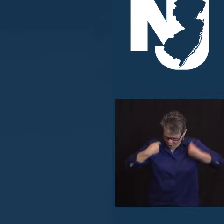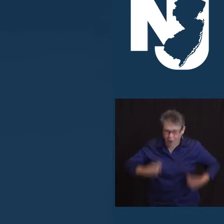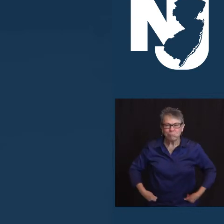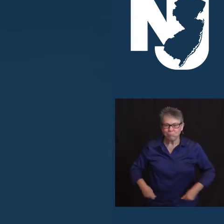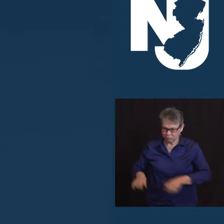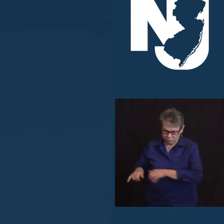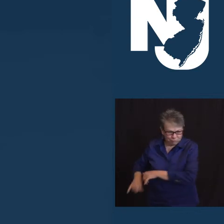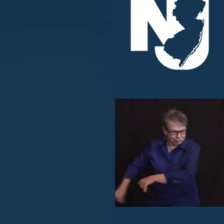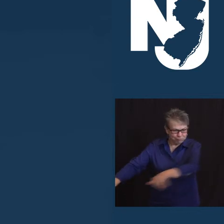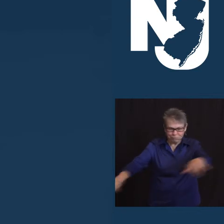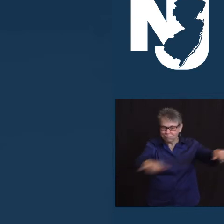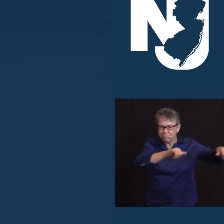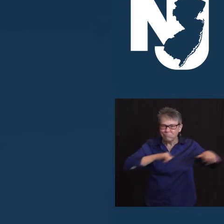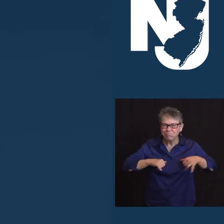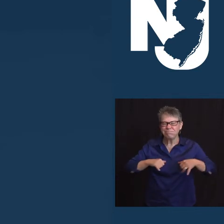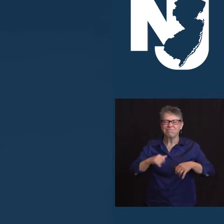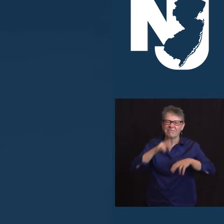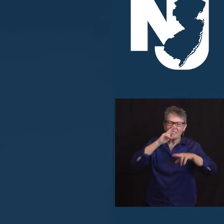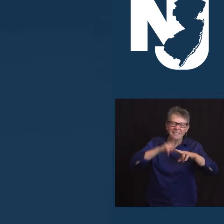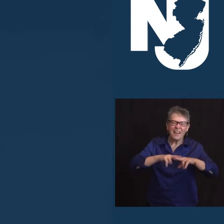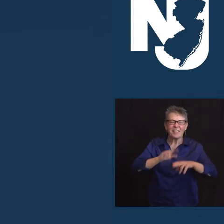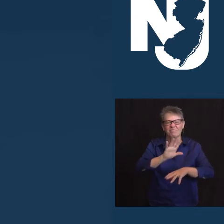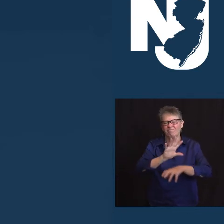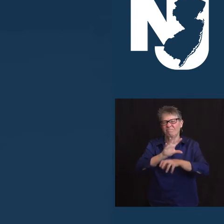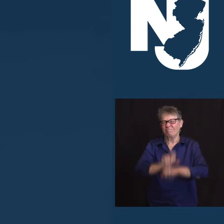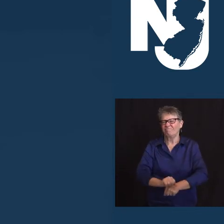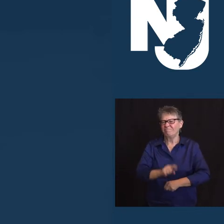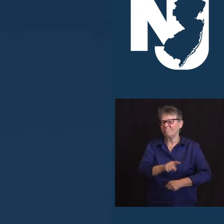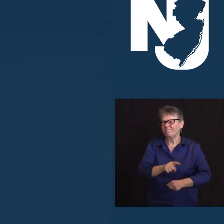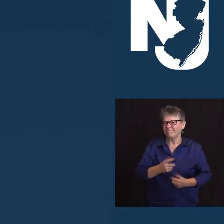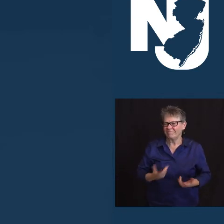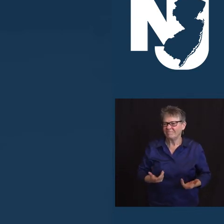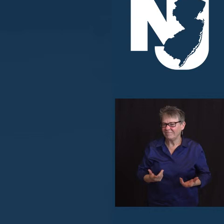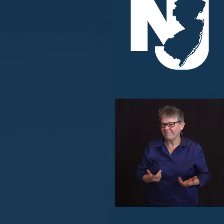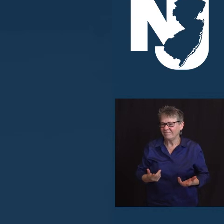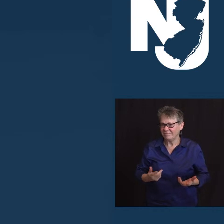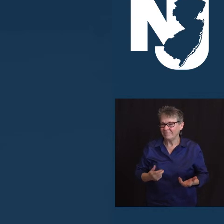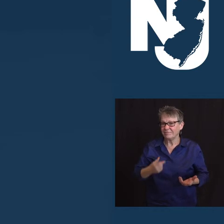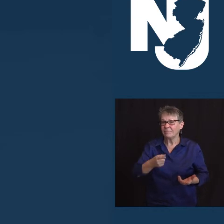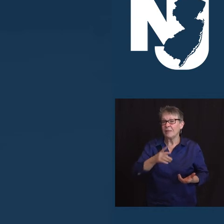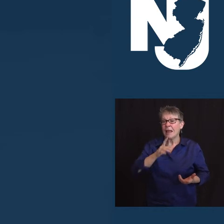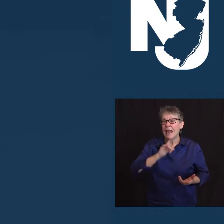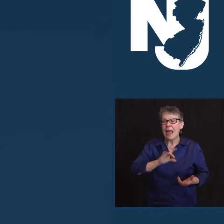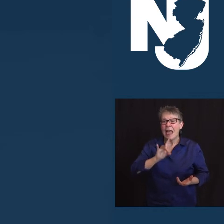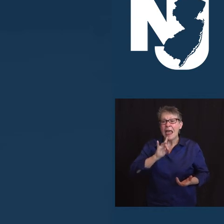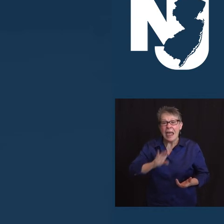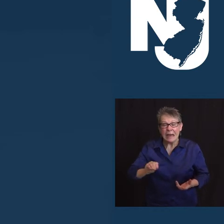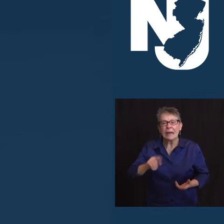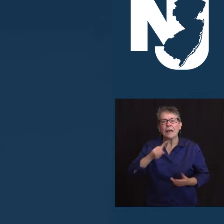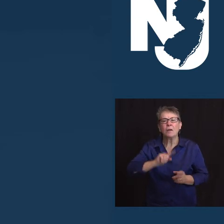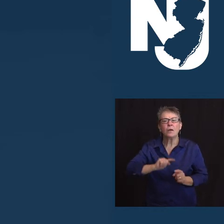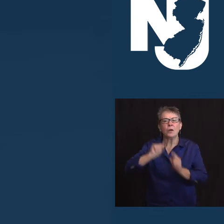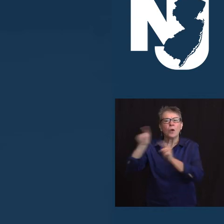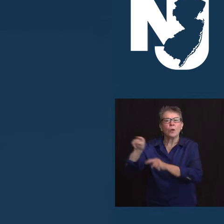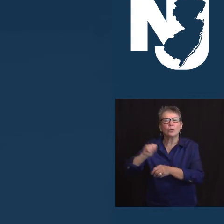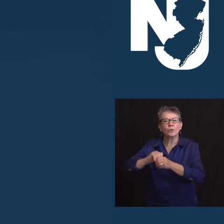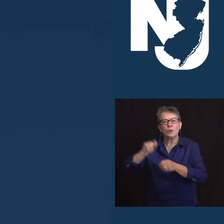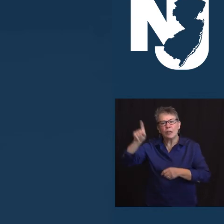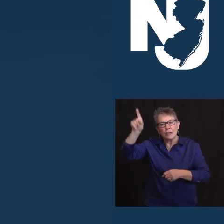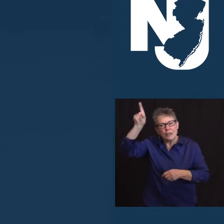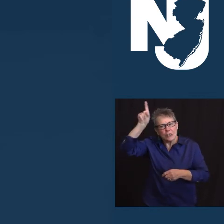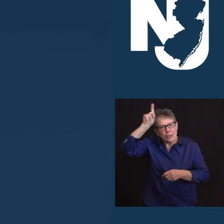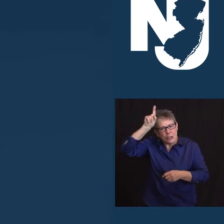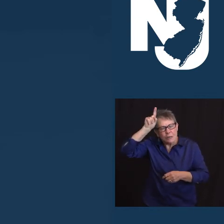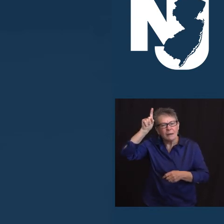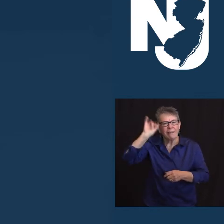cross off one bucket list item with a trip to Germany. We actually did that with my mom. Pauline is now reunited with Albert, who passed